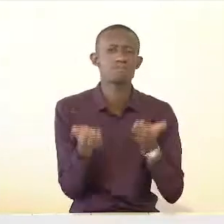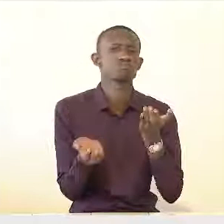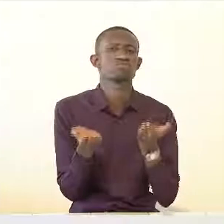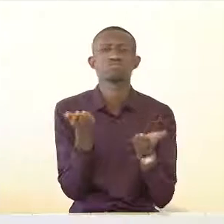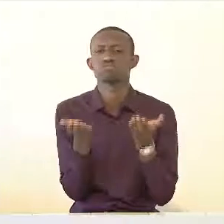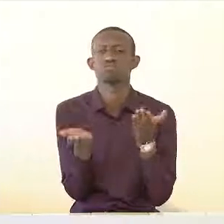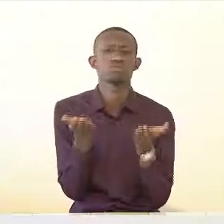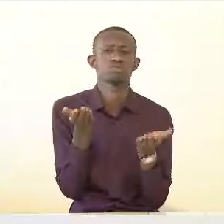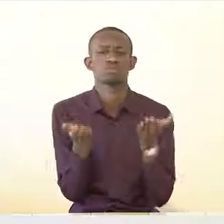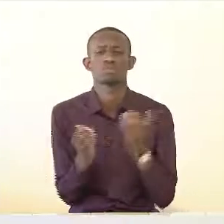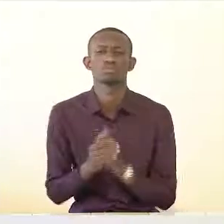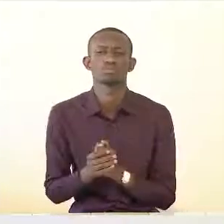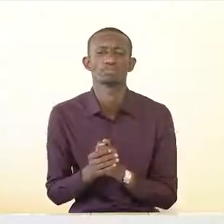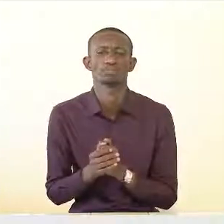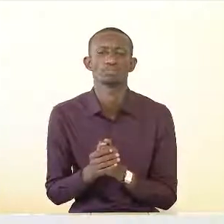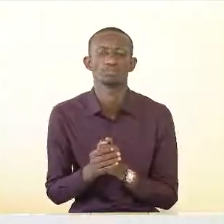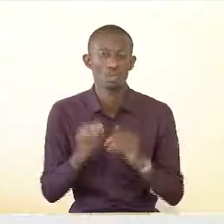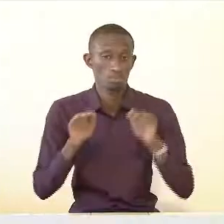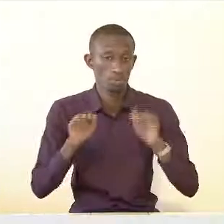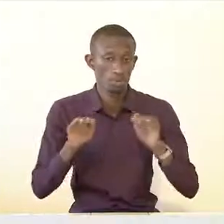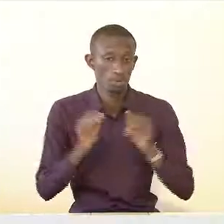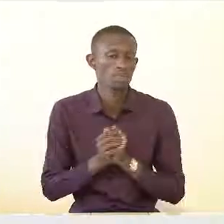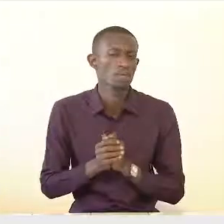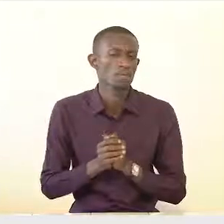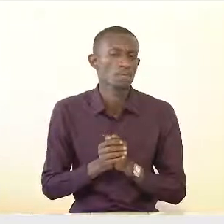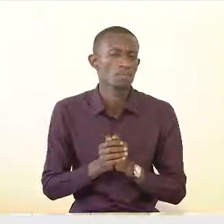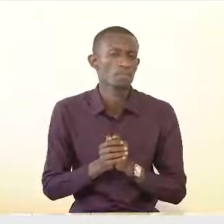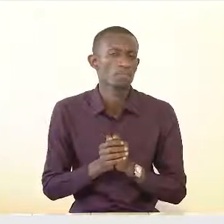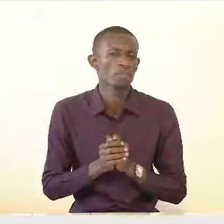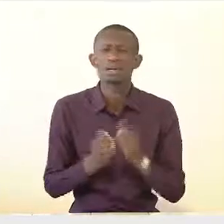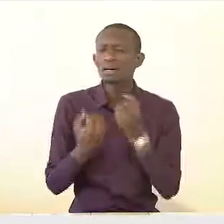Many activities in the body needed to be